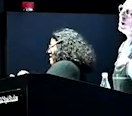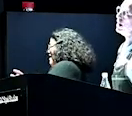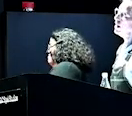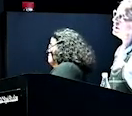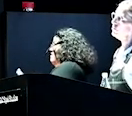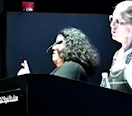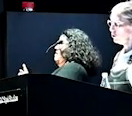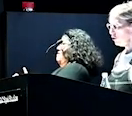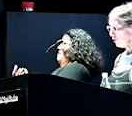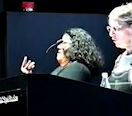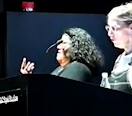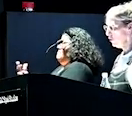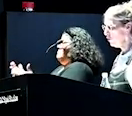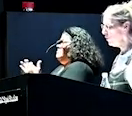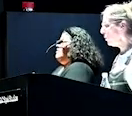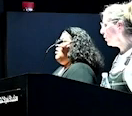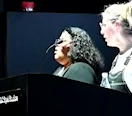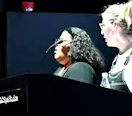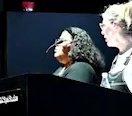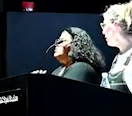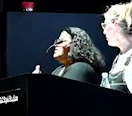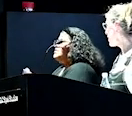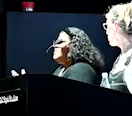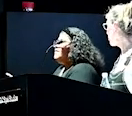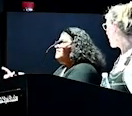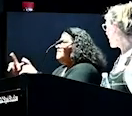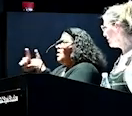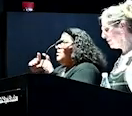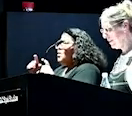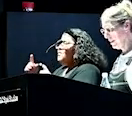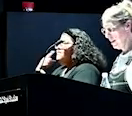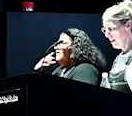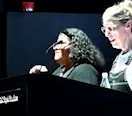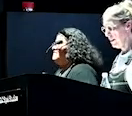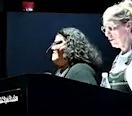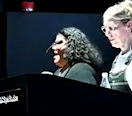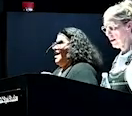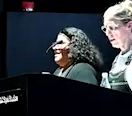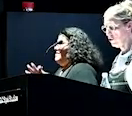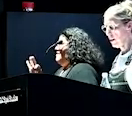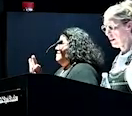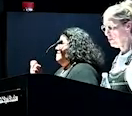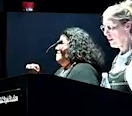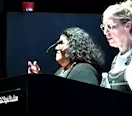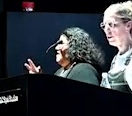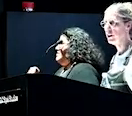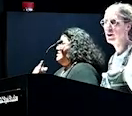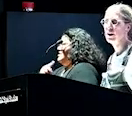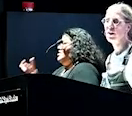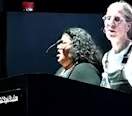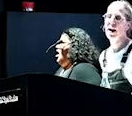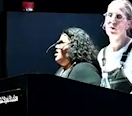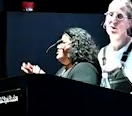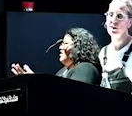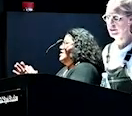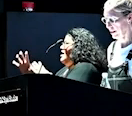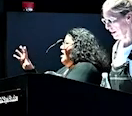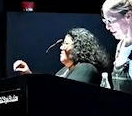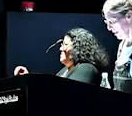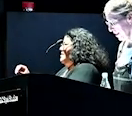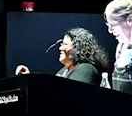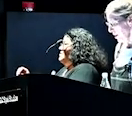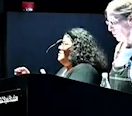Doing photo shoots for fashion brands. This was an Australian partner that